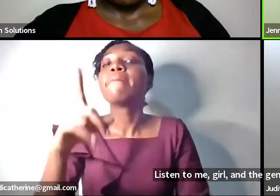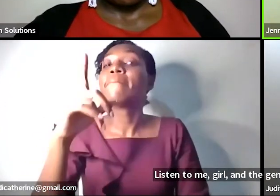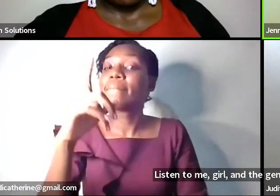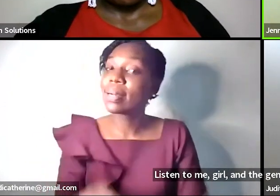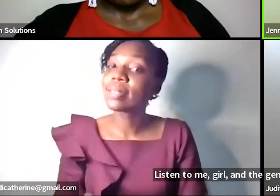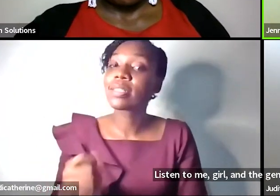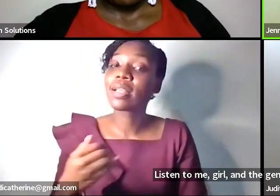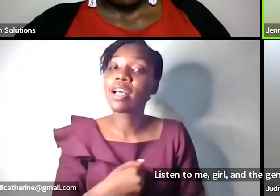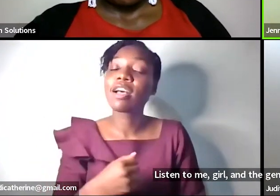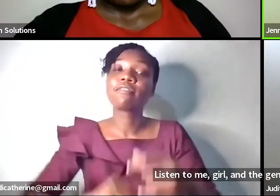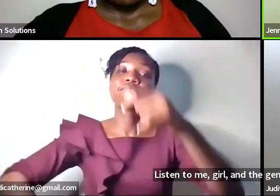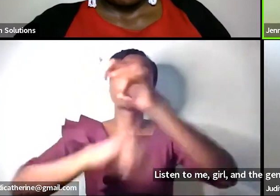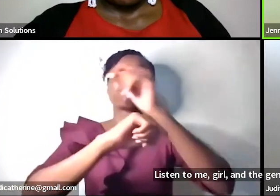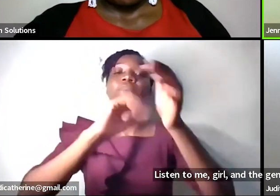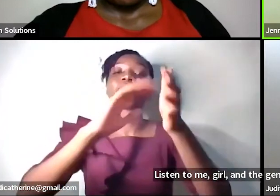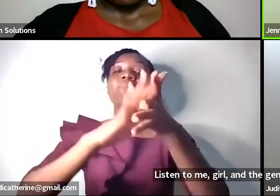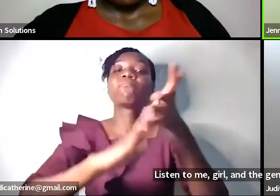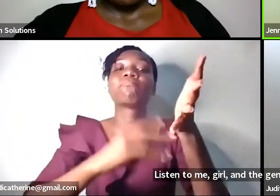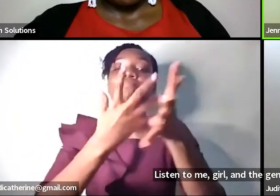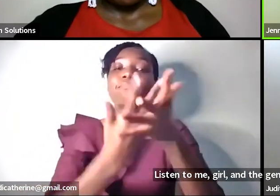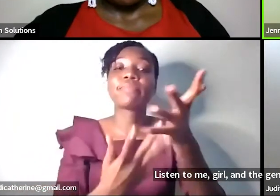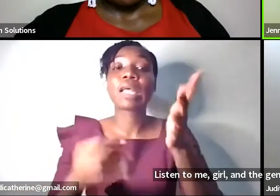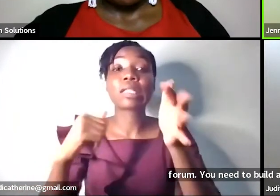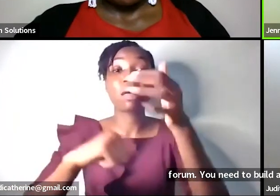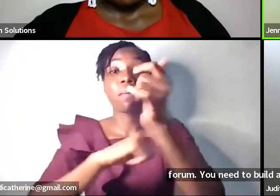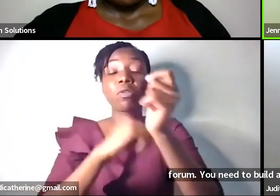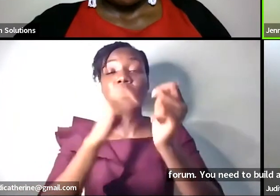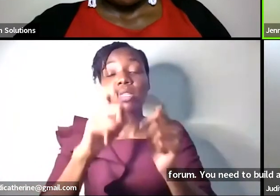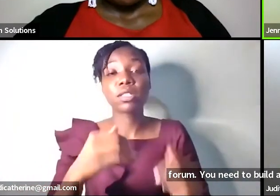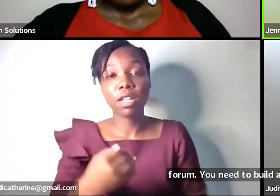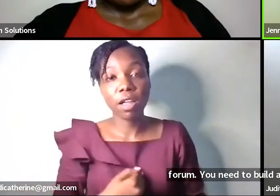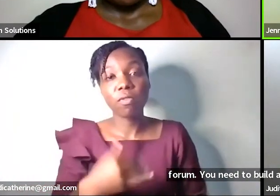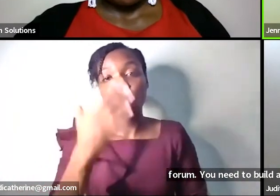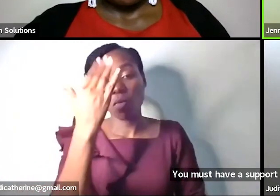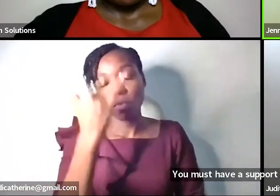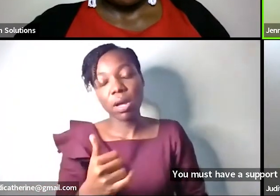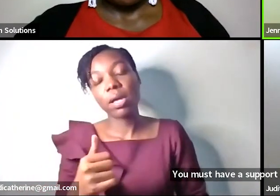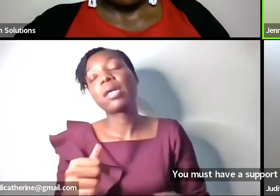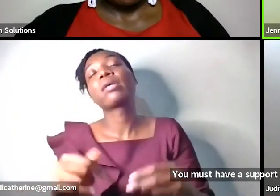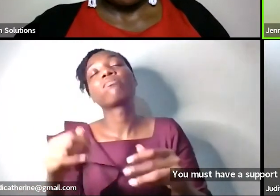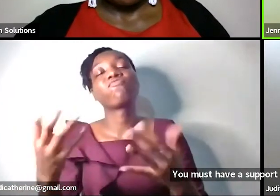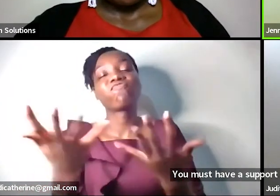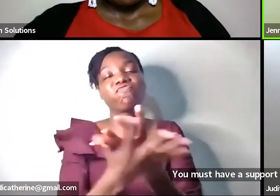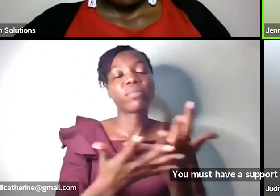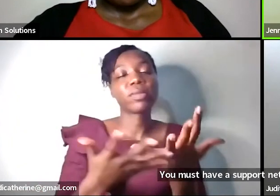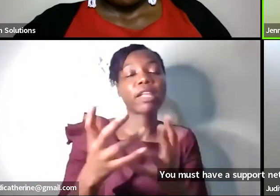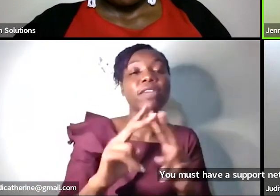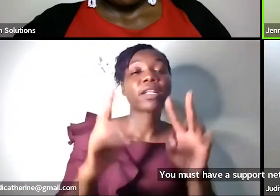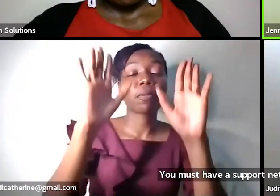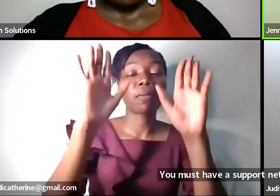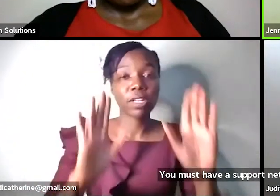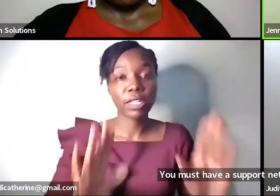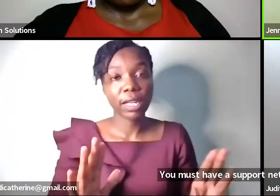support network. You must have a support network, because social engagement is a very important thing, so that you